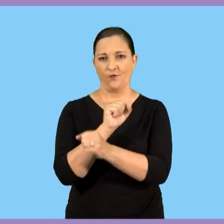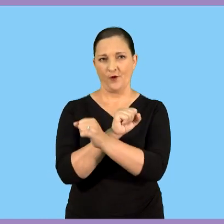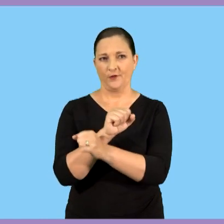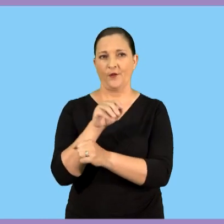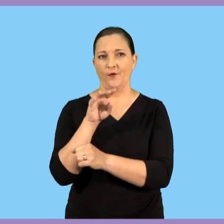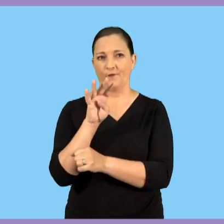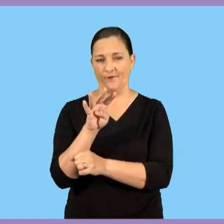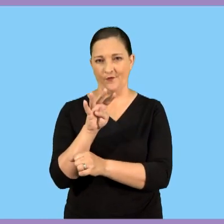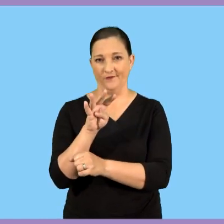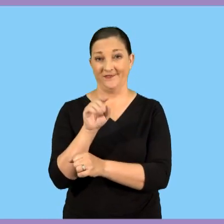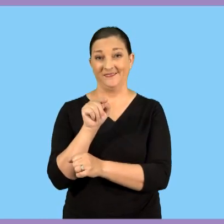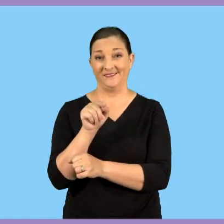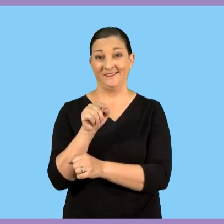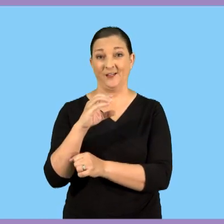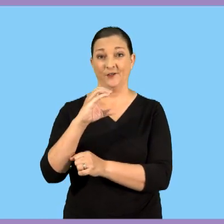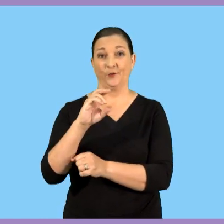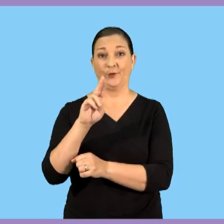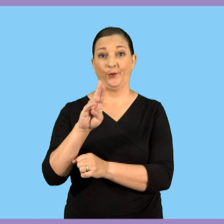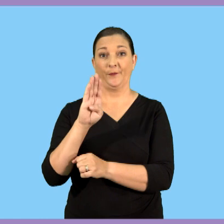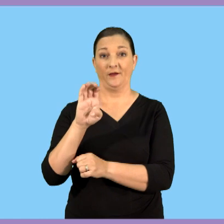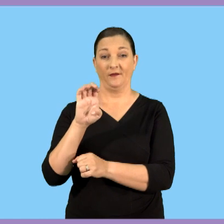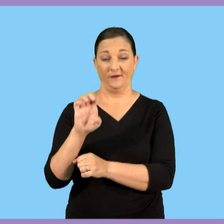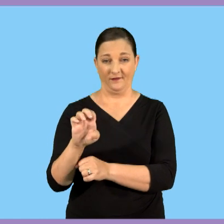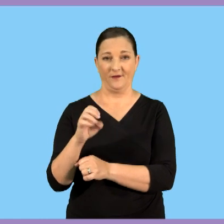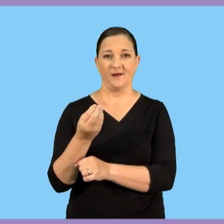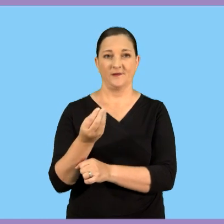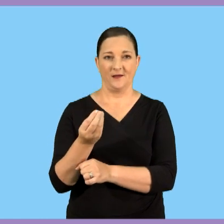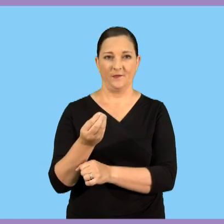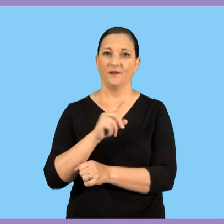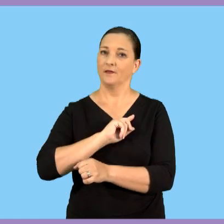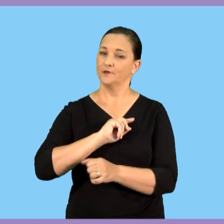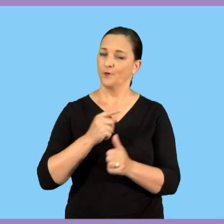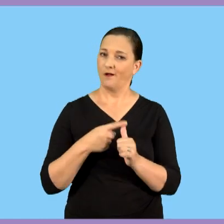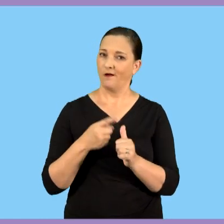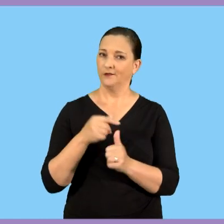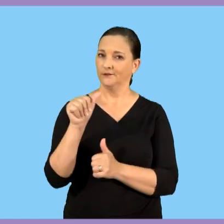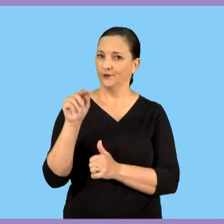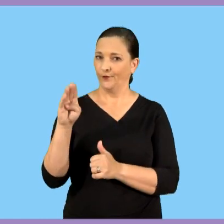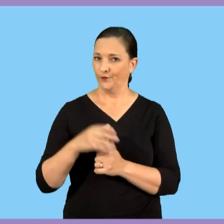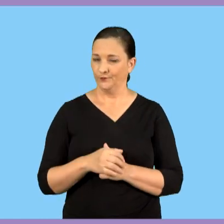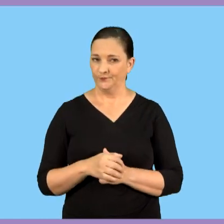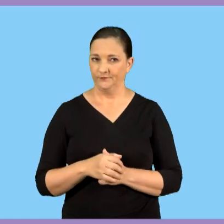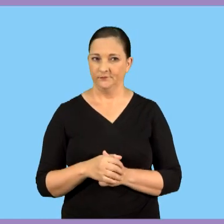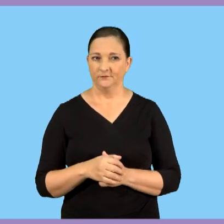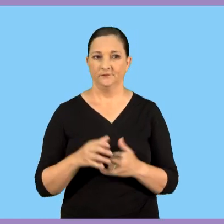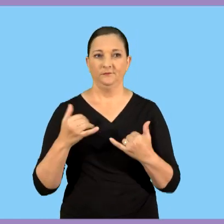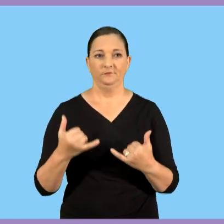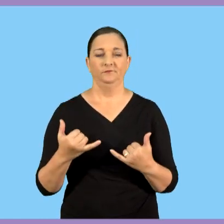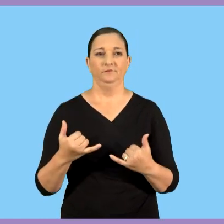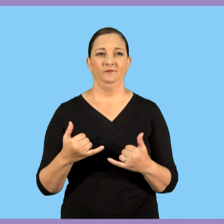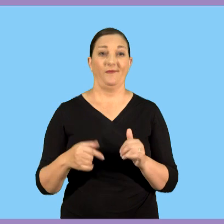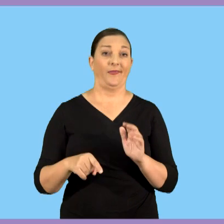by 4. And that is going to give us an answer of 64. What about if I am given